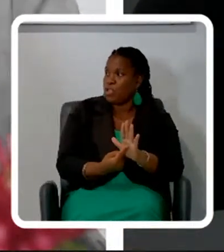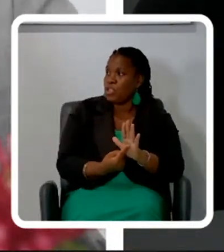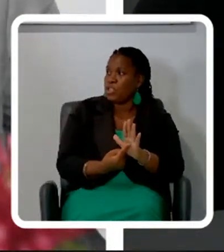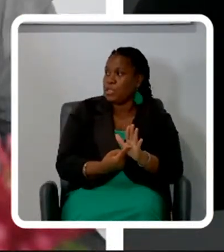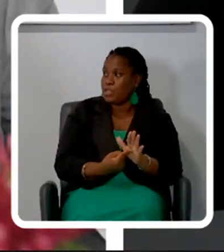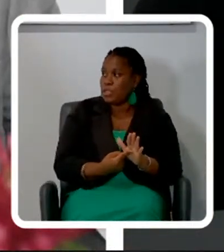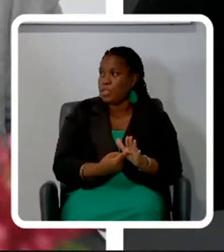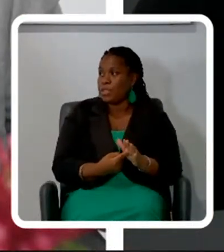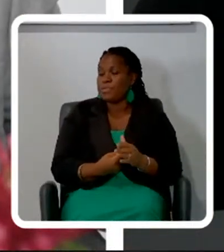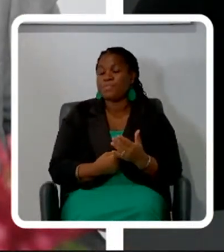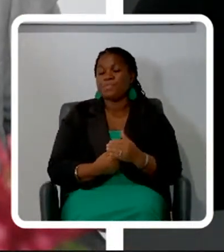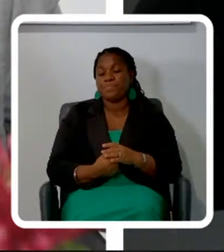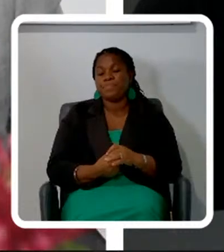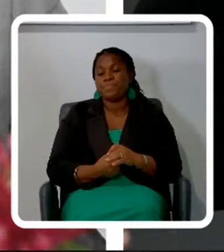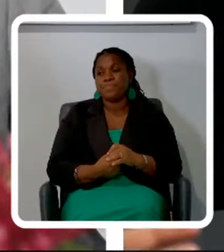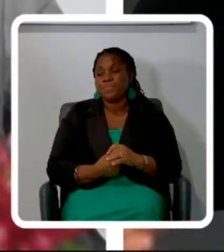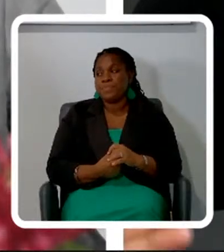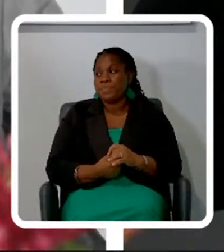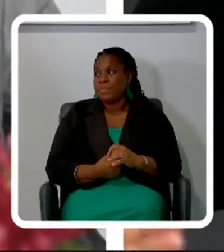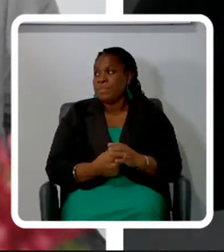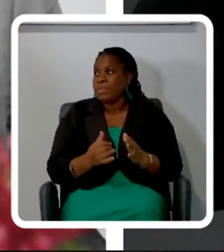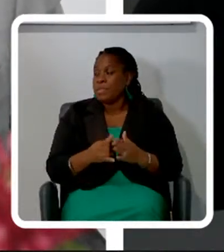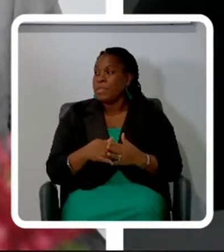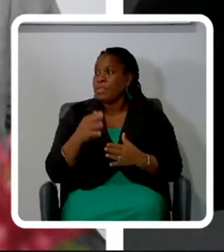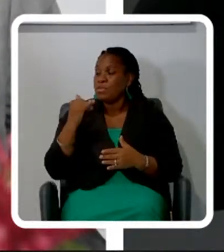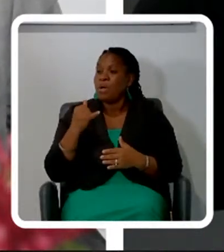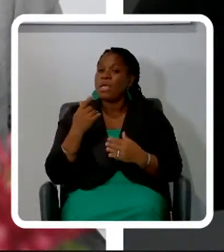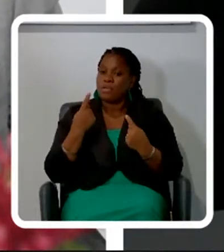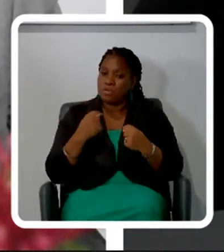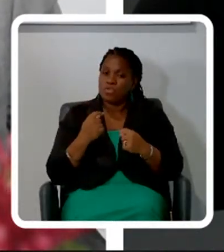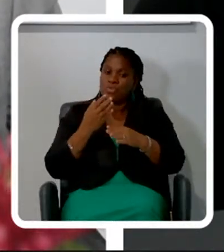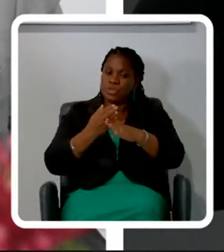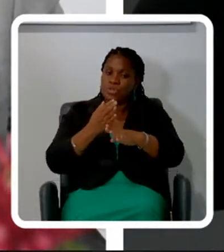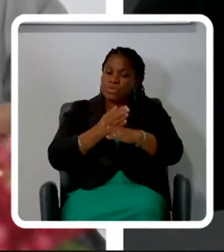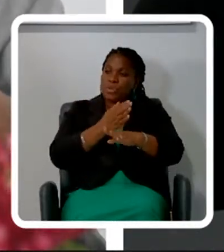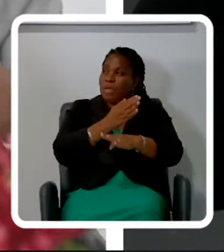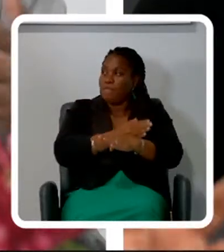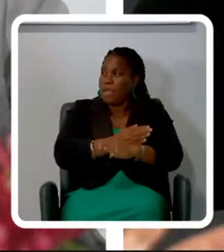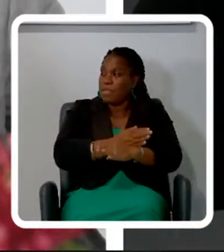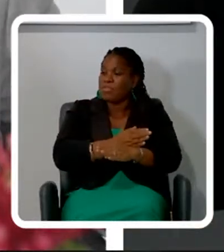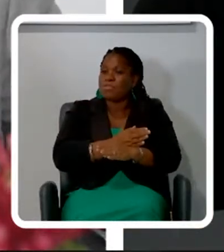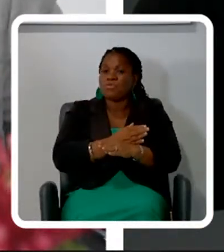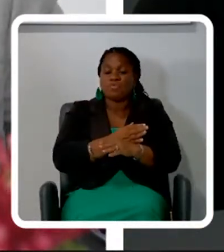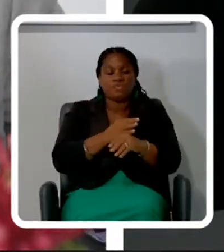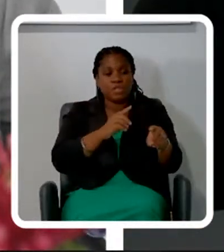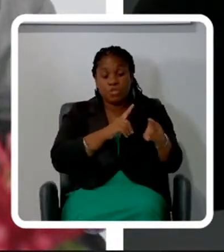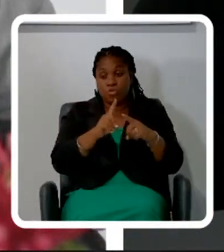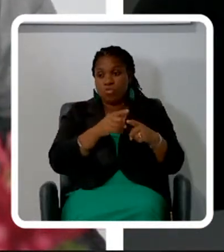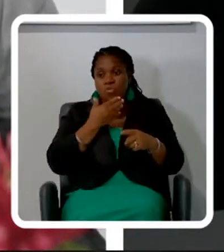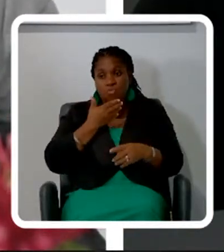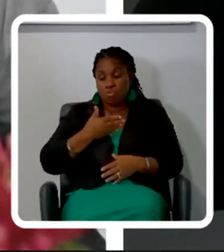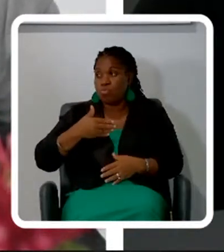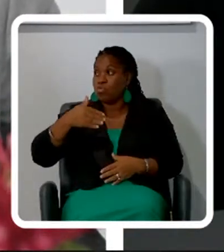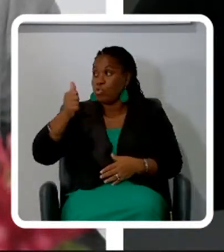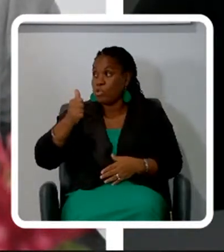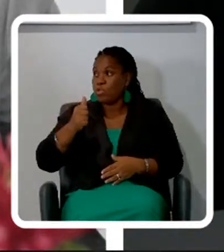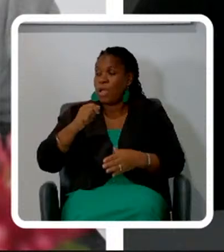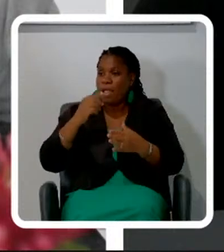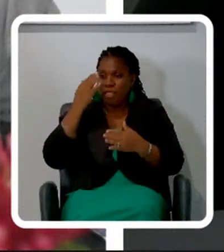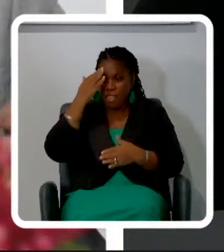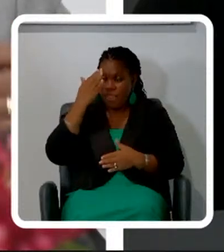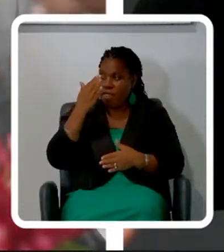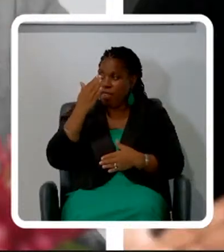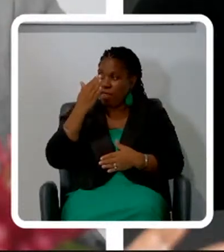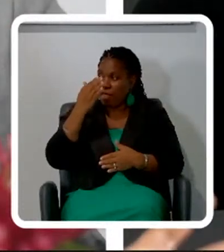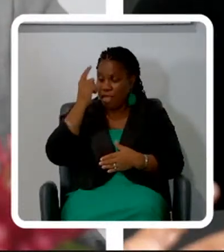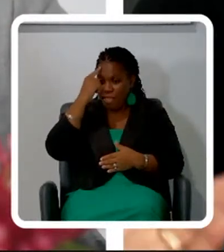in big institutions. That is why I say we are advancing. And we have come a very long way. So I think they will present that later,